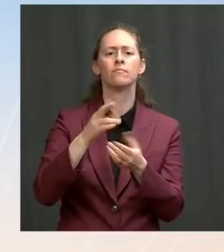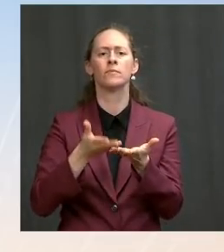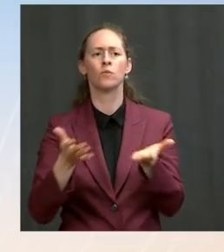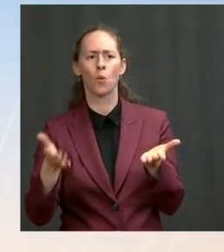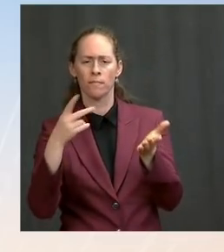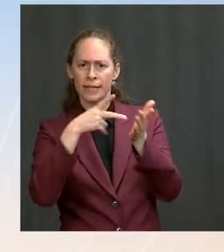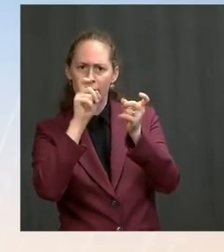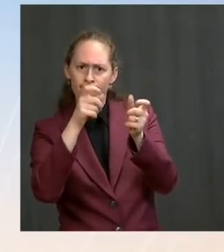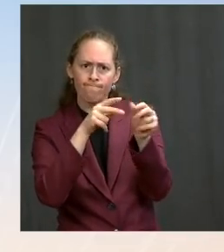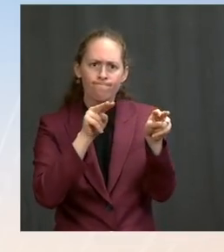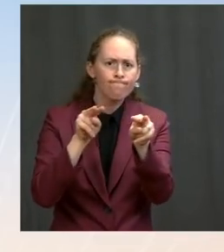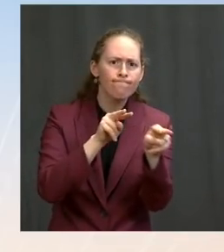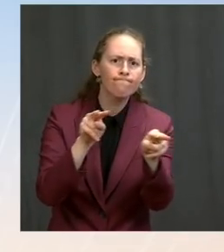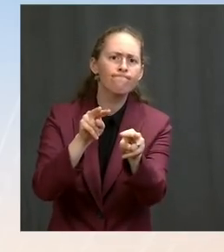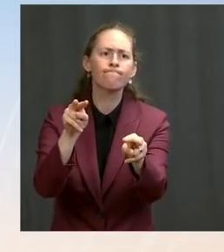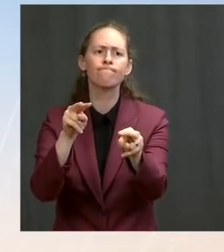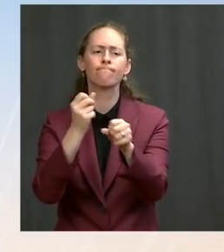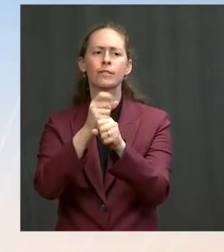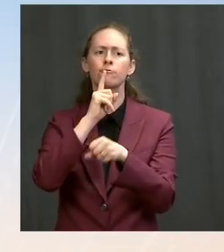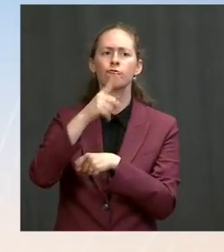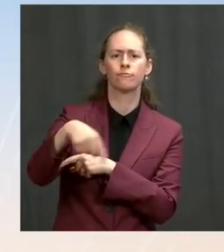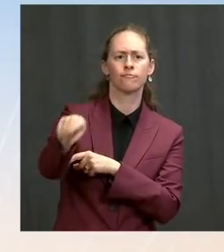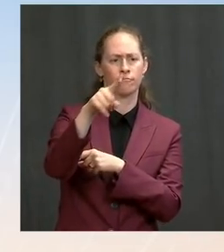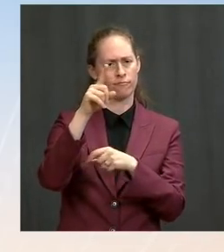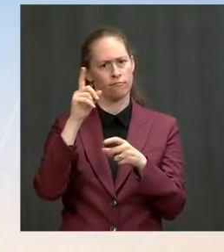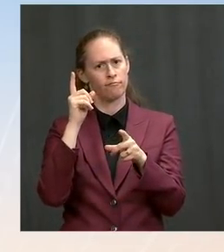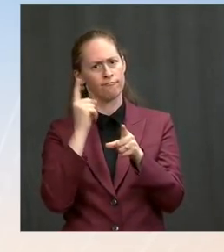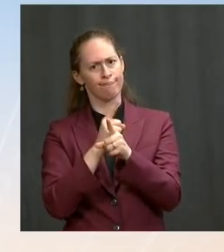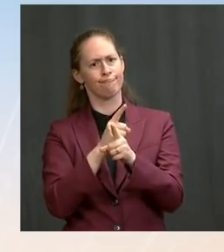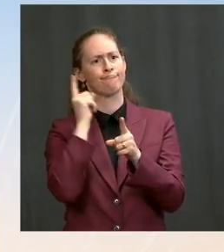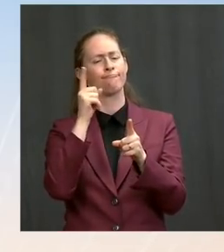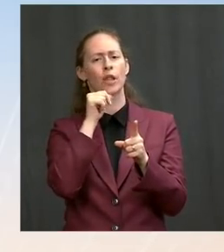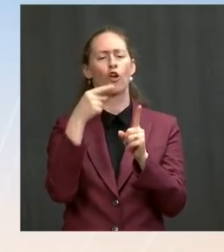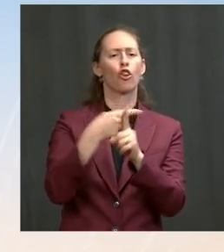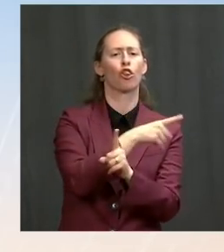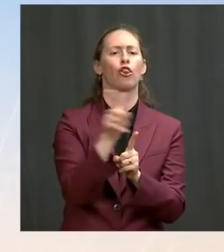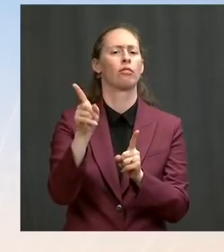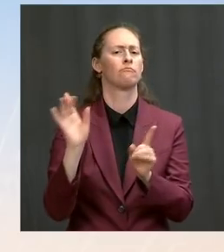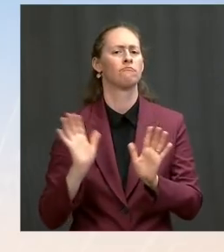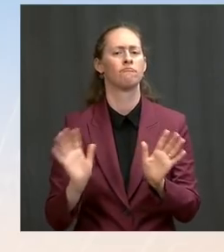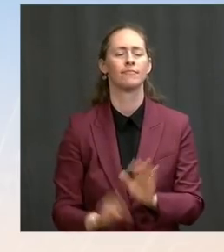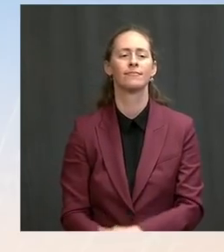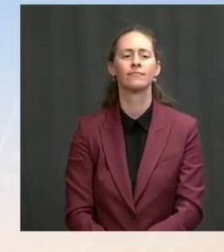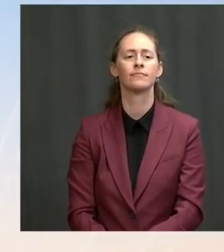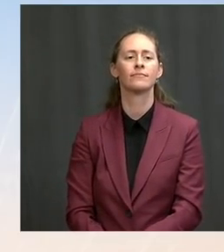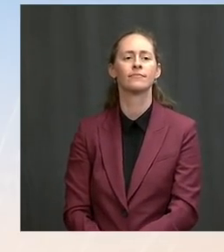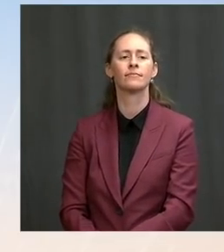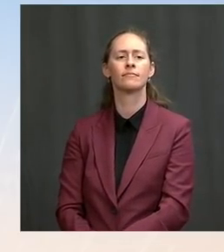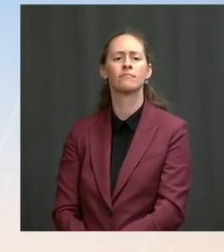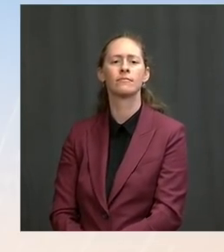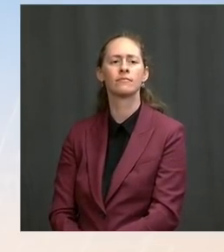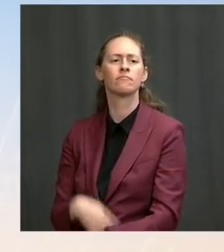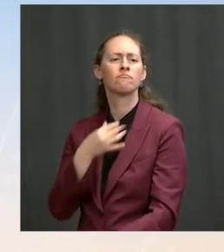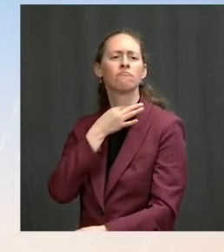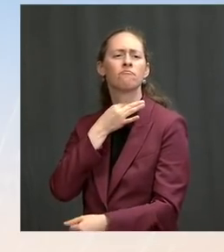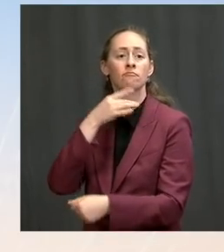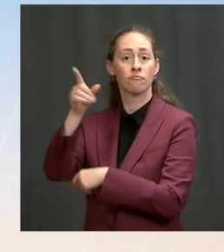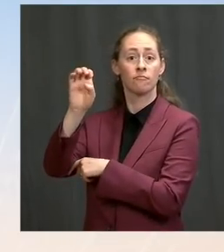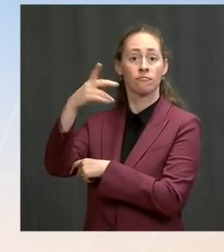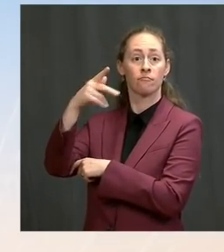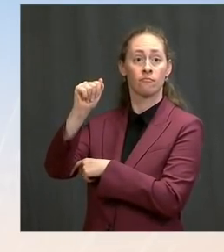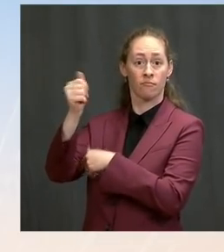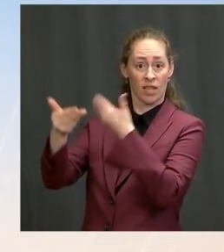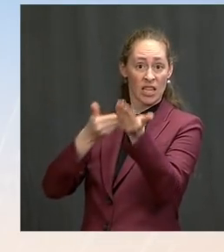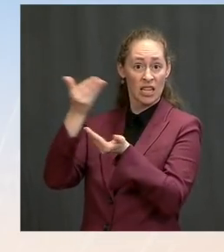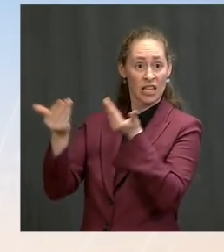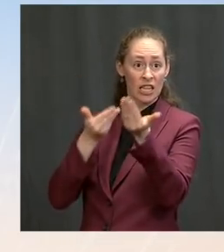deployed so that we can keep everyone on the right track. Talk about also, I know that EPA is hiring up to 1,000 new staff. Can you